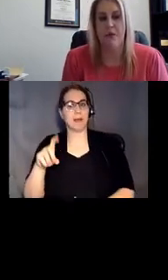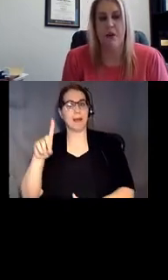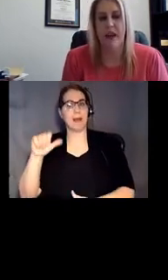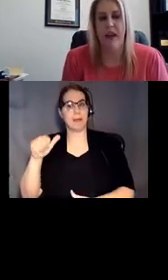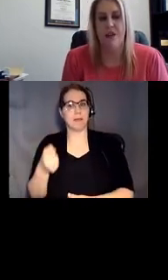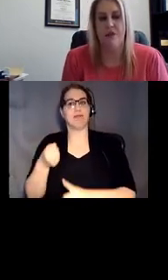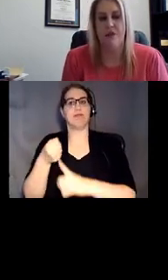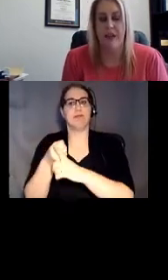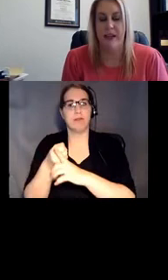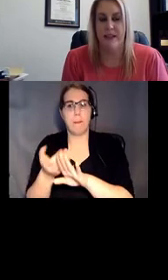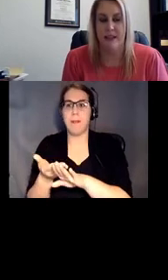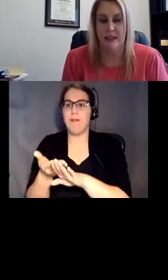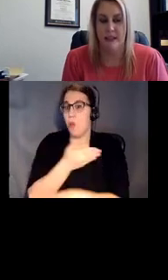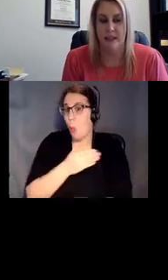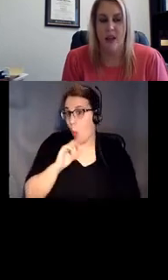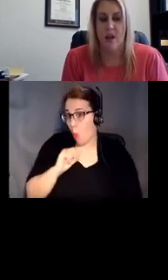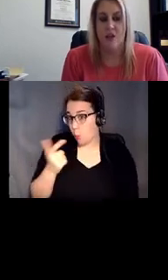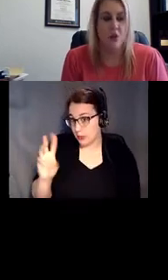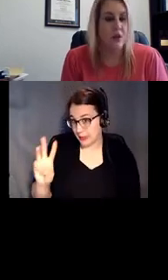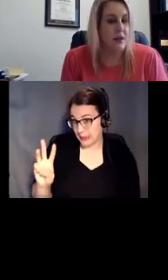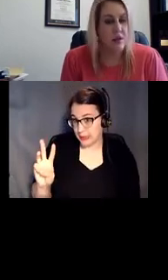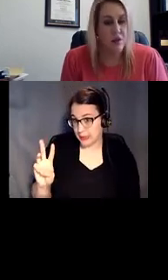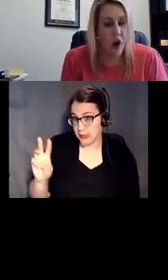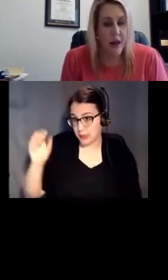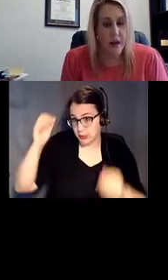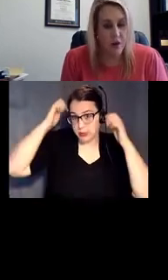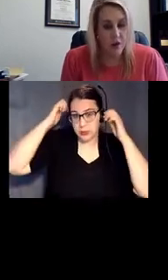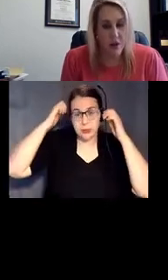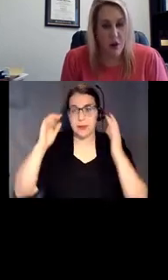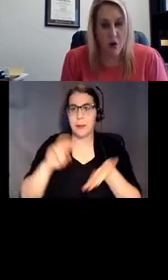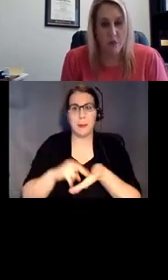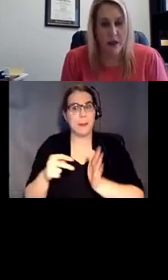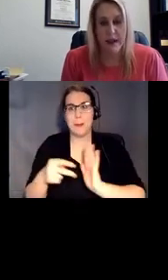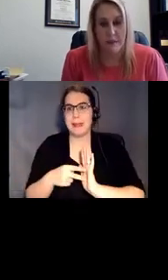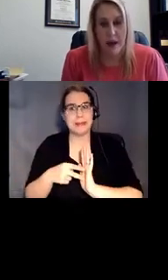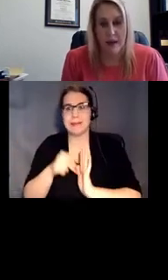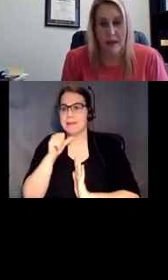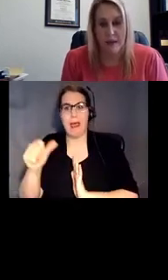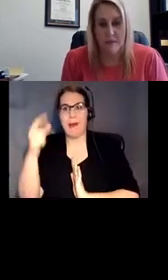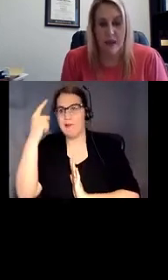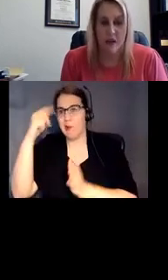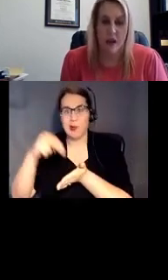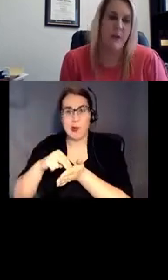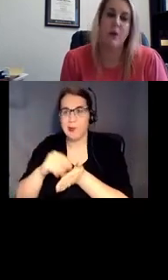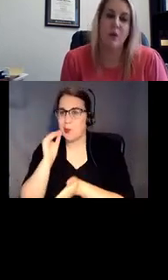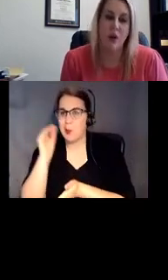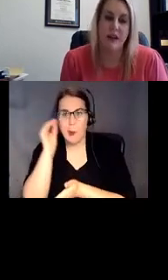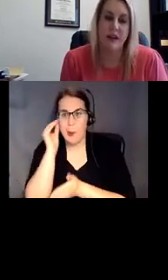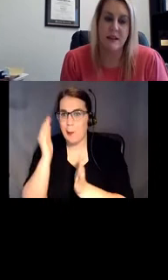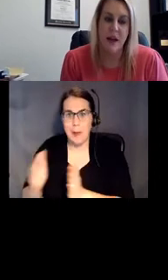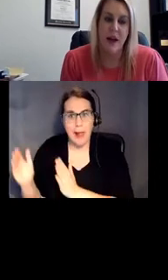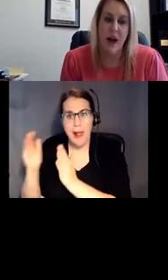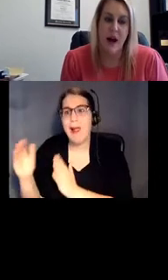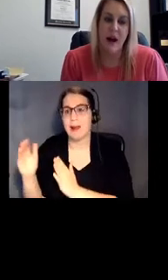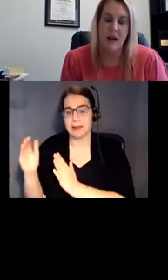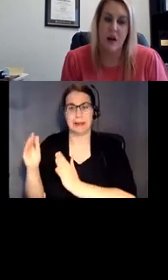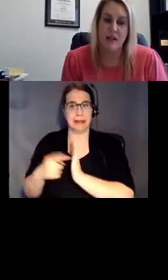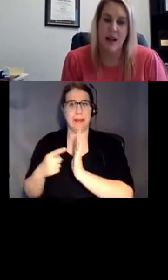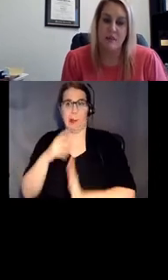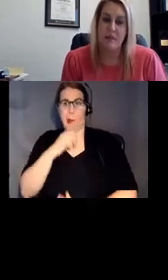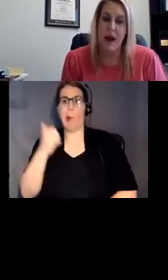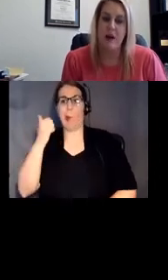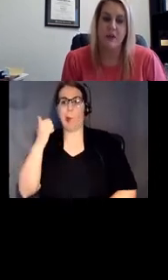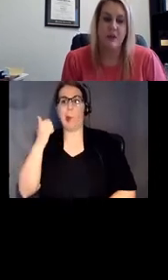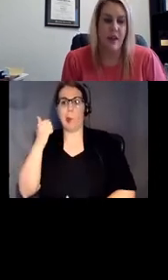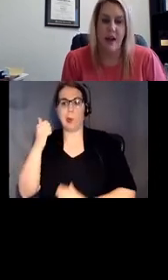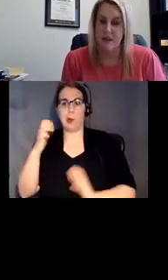disability before the age of 26. So this is not a nursing home planning mechanism that a lot of my older clients